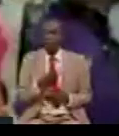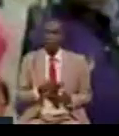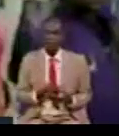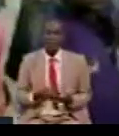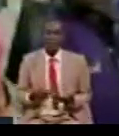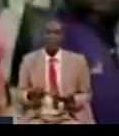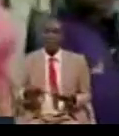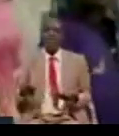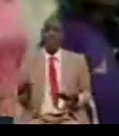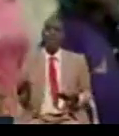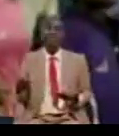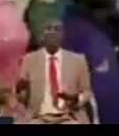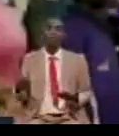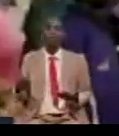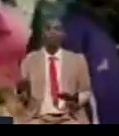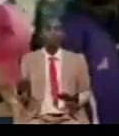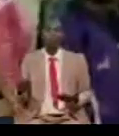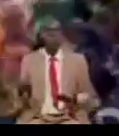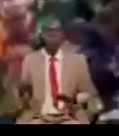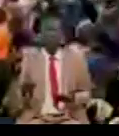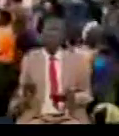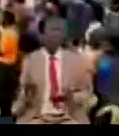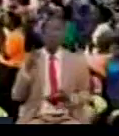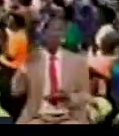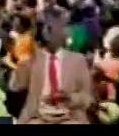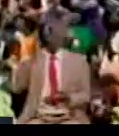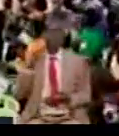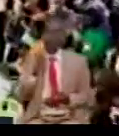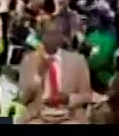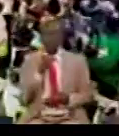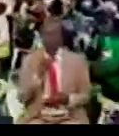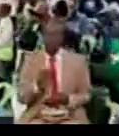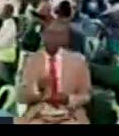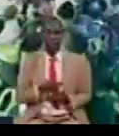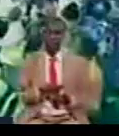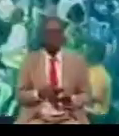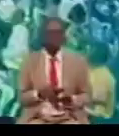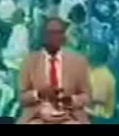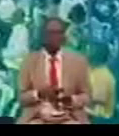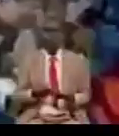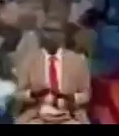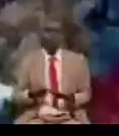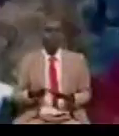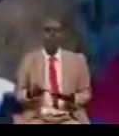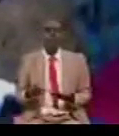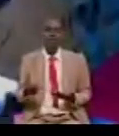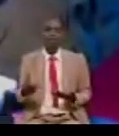He won't fail.